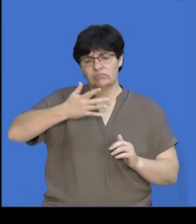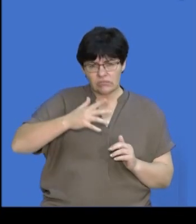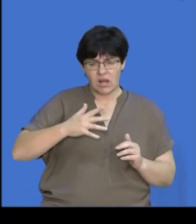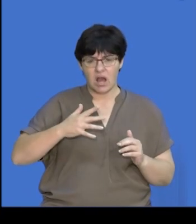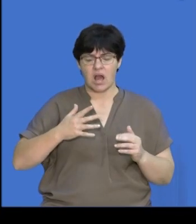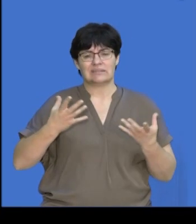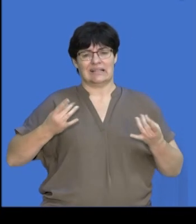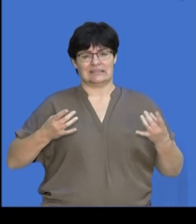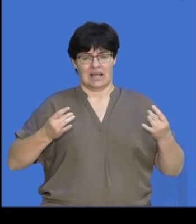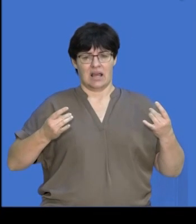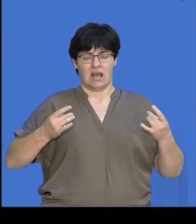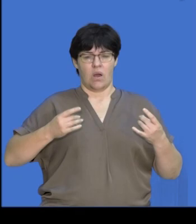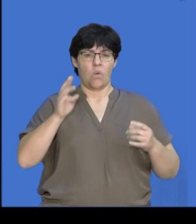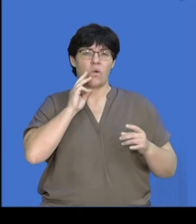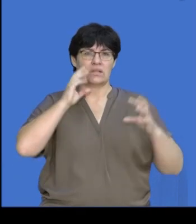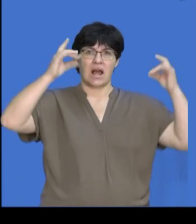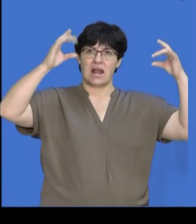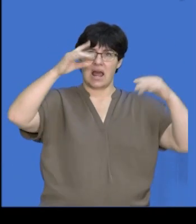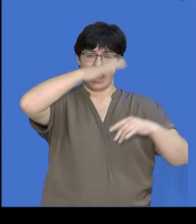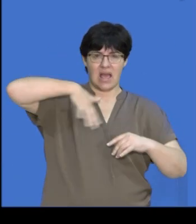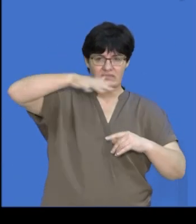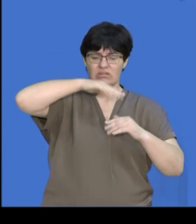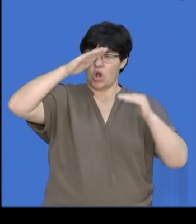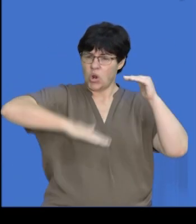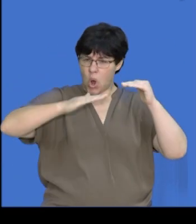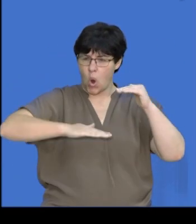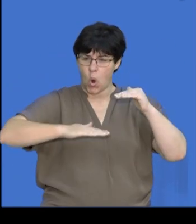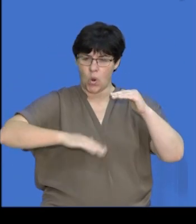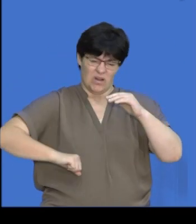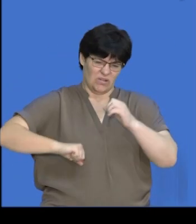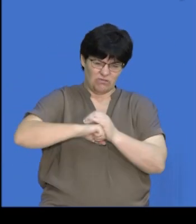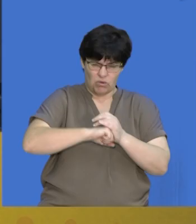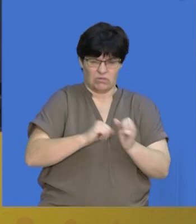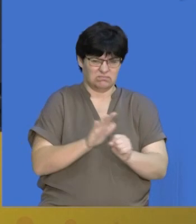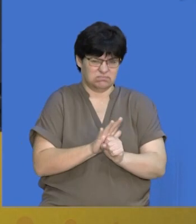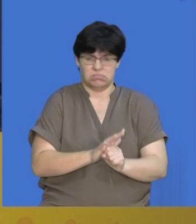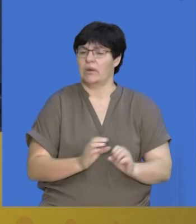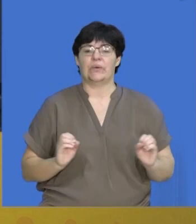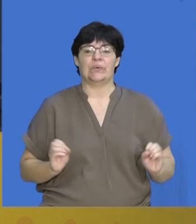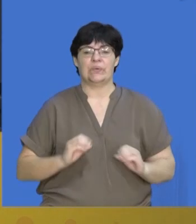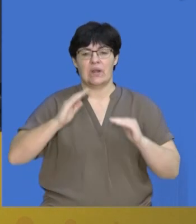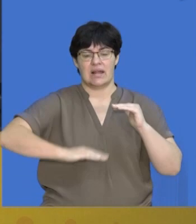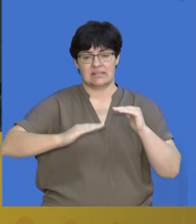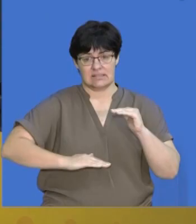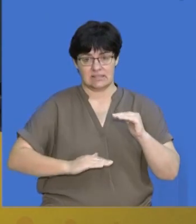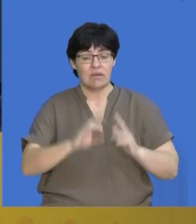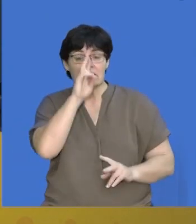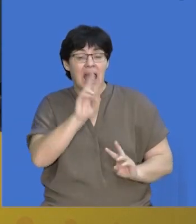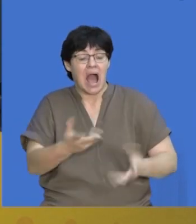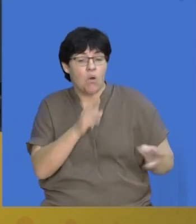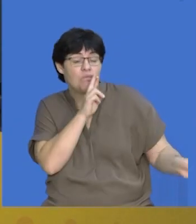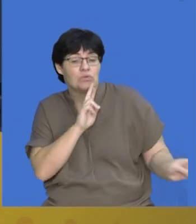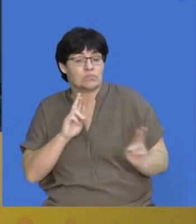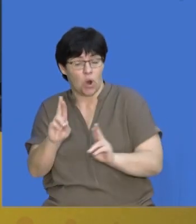the atmosphere is low and less dense. So these are the qualifiers. Can you see how my responses